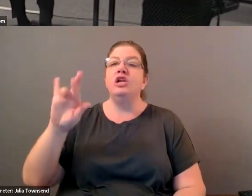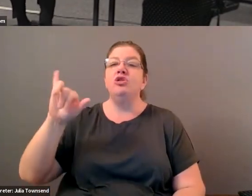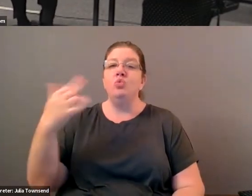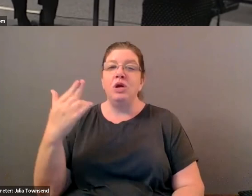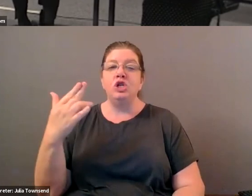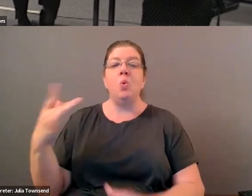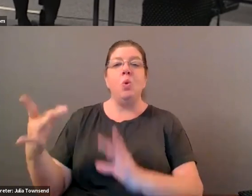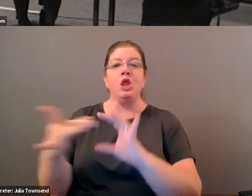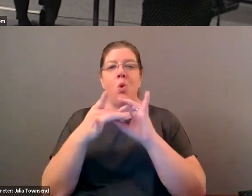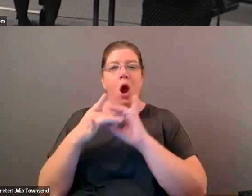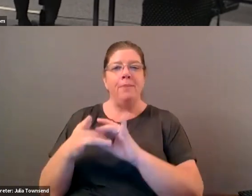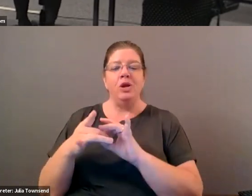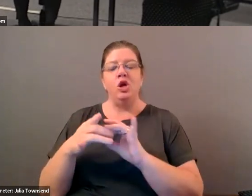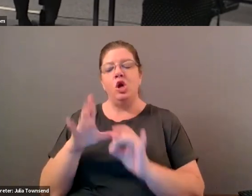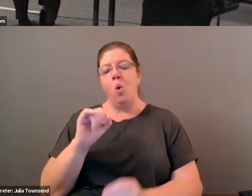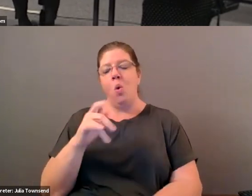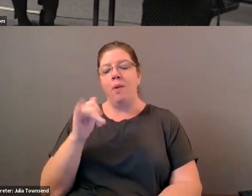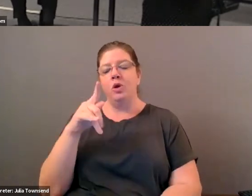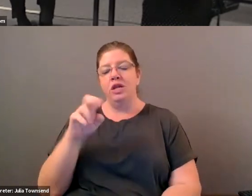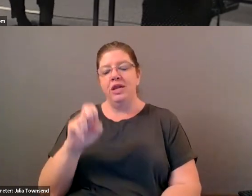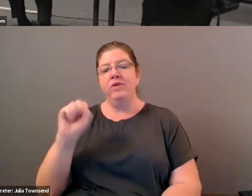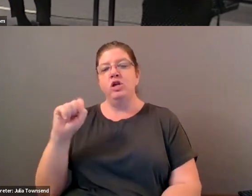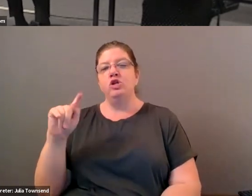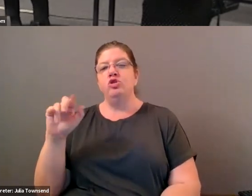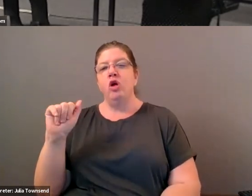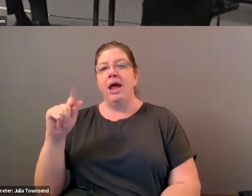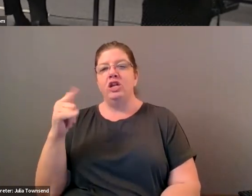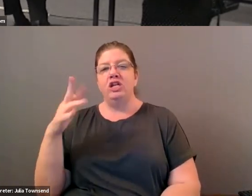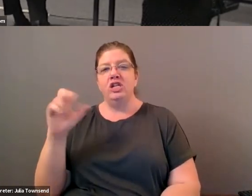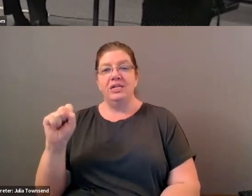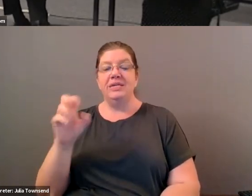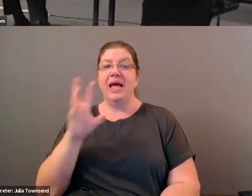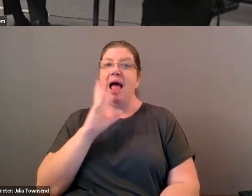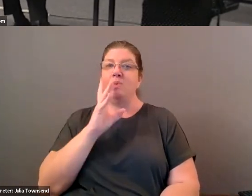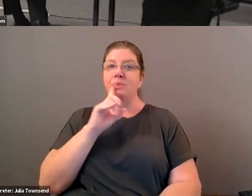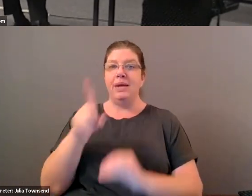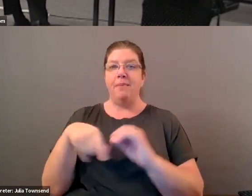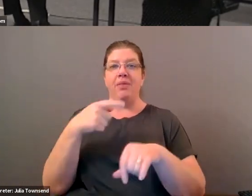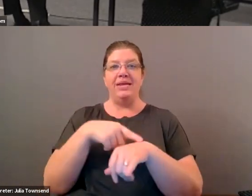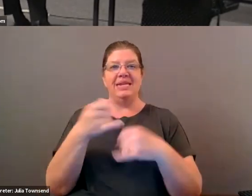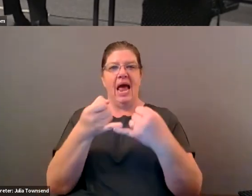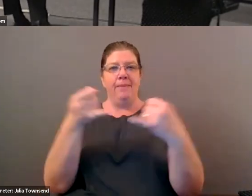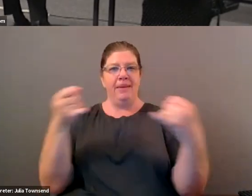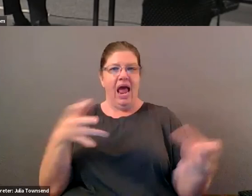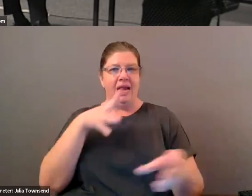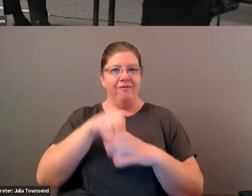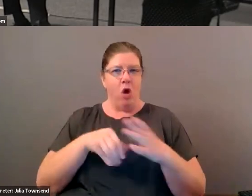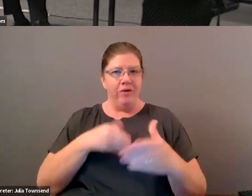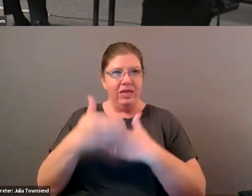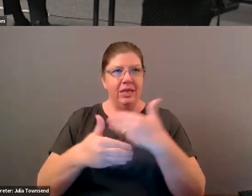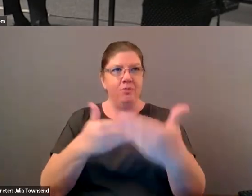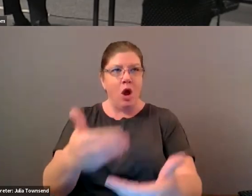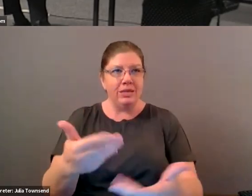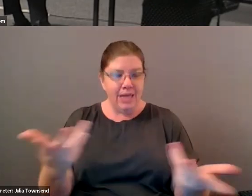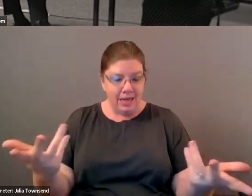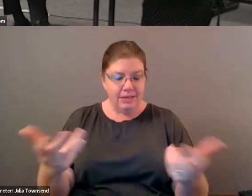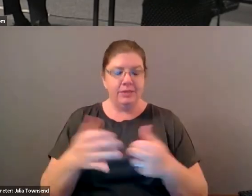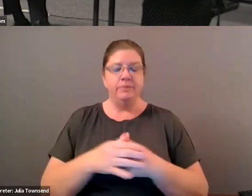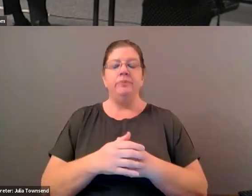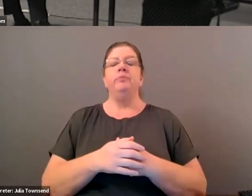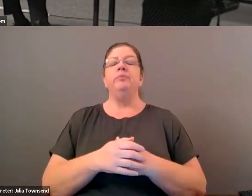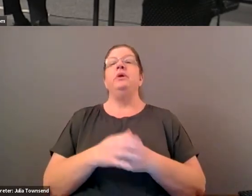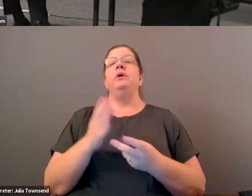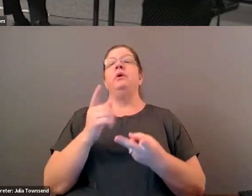Strategies. As Craig mentioned, I'm going to speak to the timeline that's involved in this process and also some of